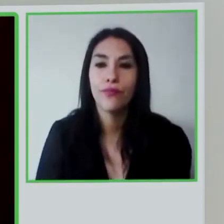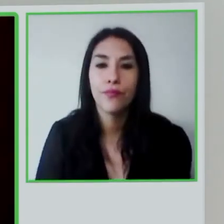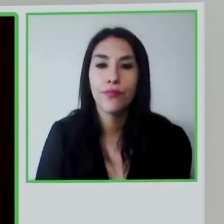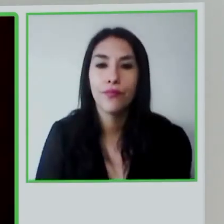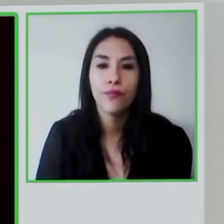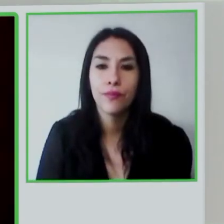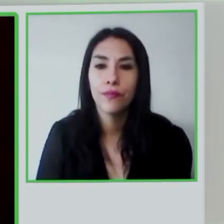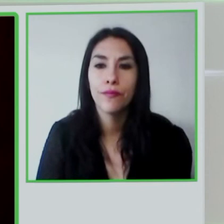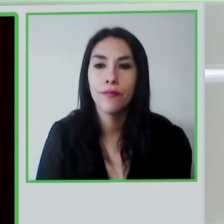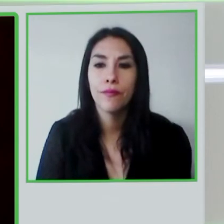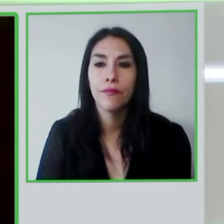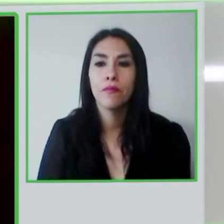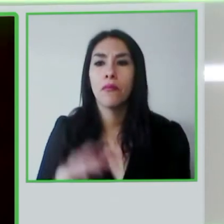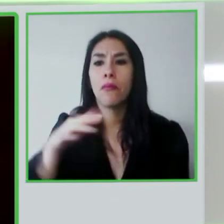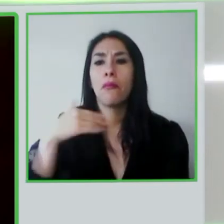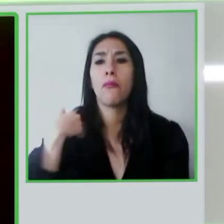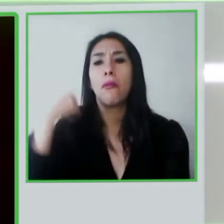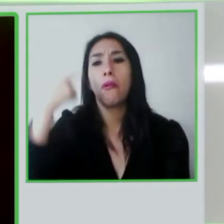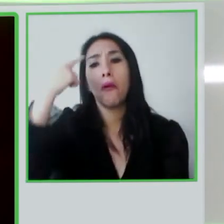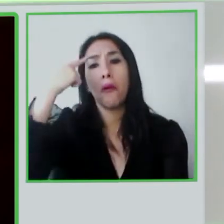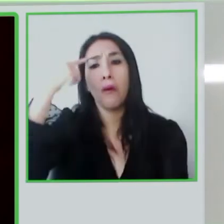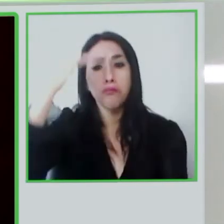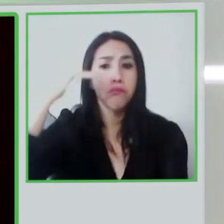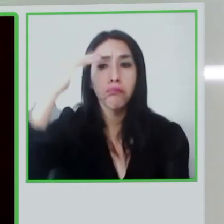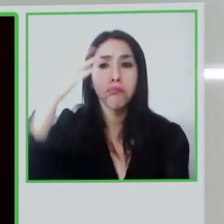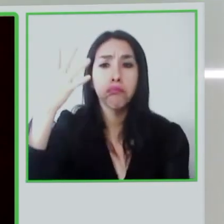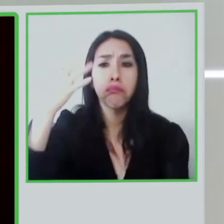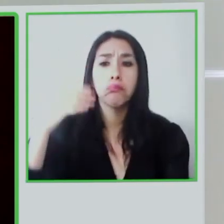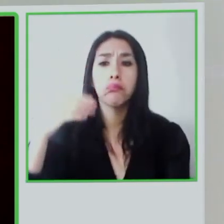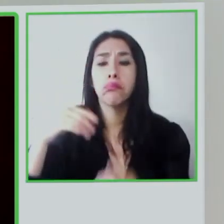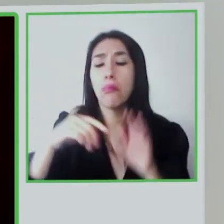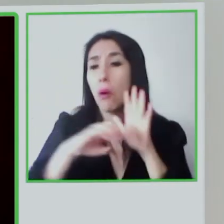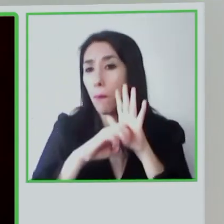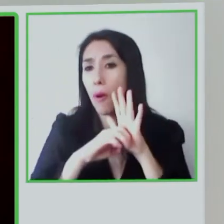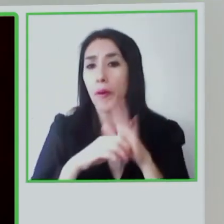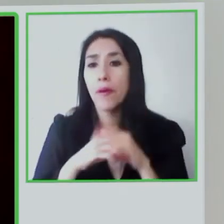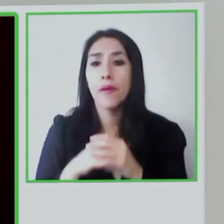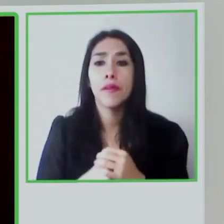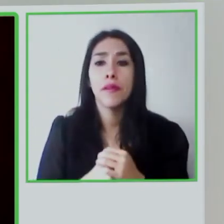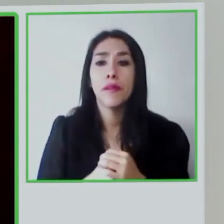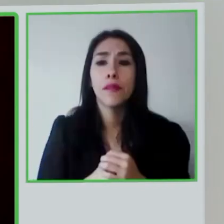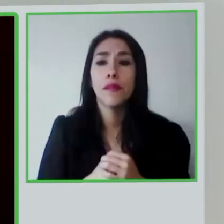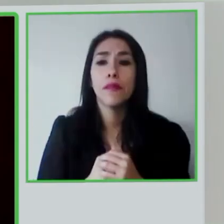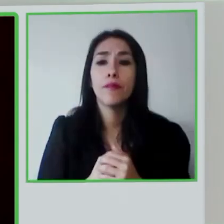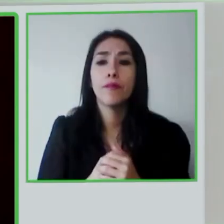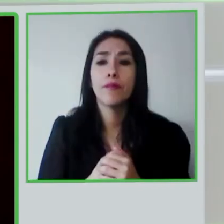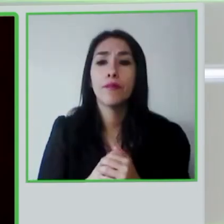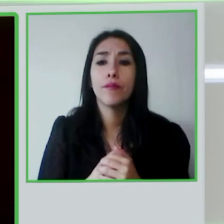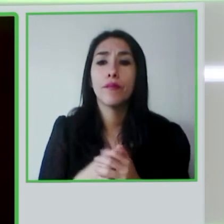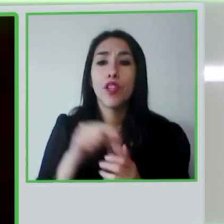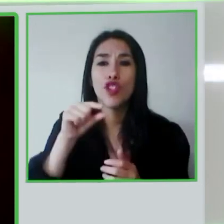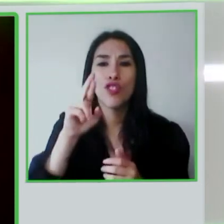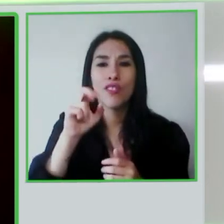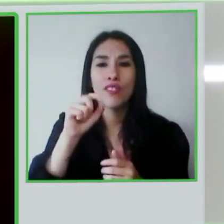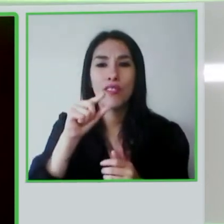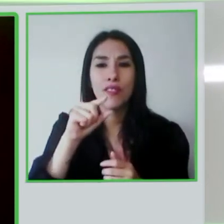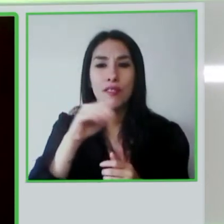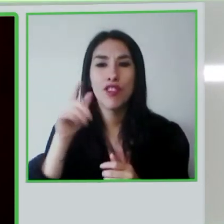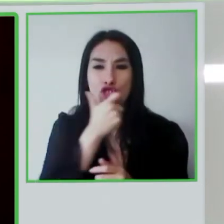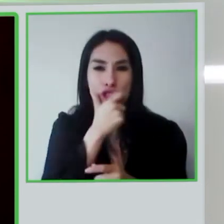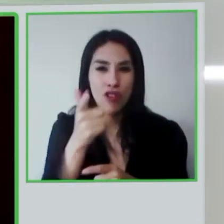because when I think on retail in the UK, whenever we try to train people to